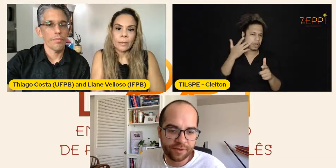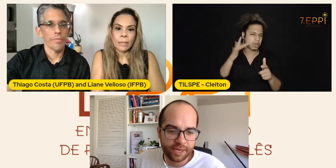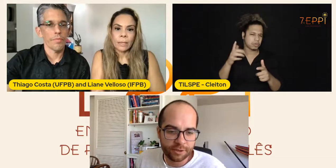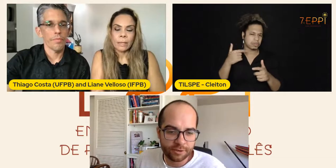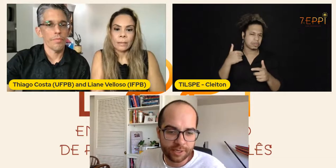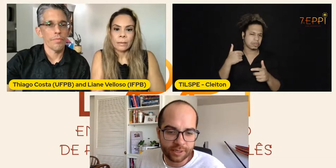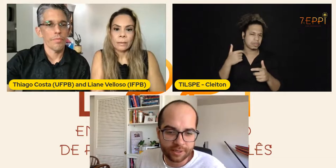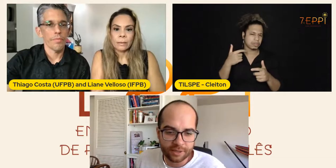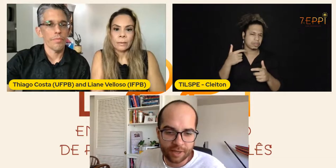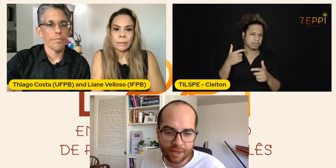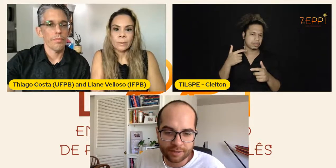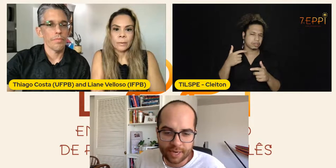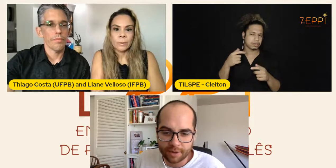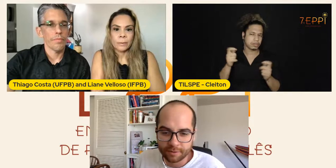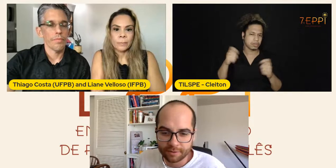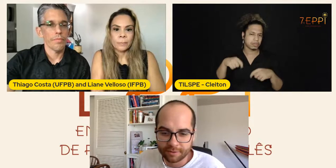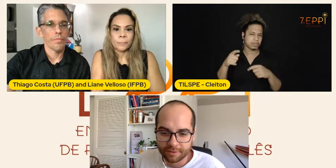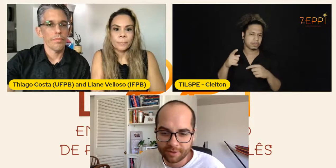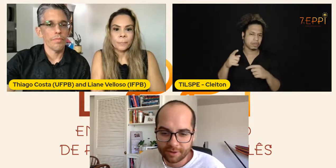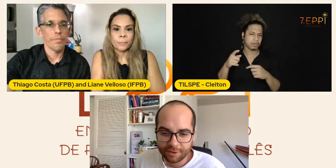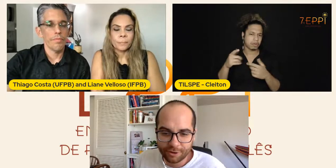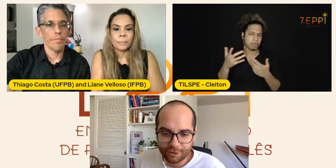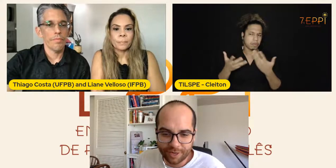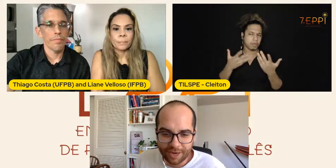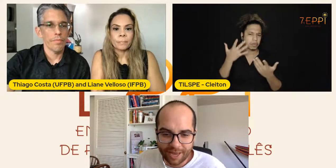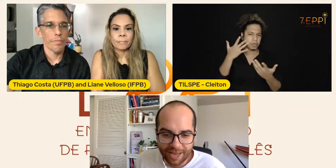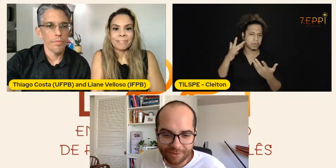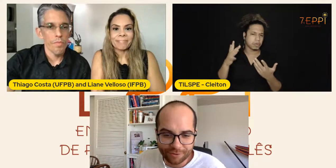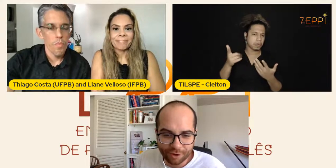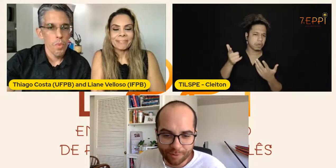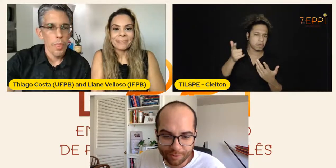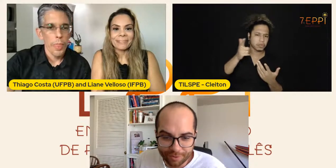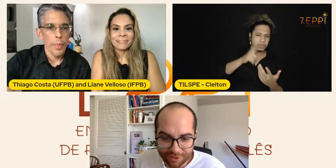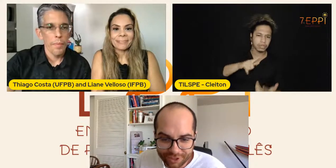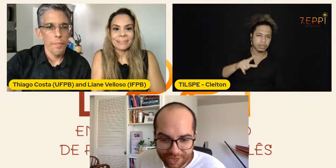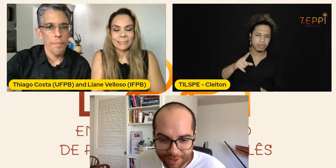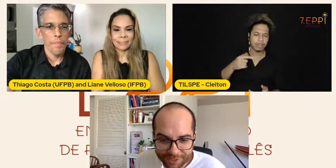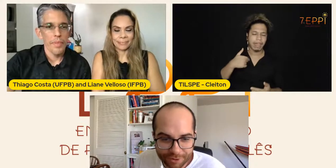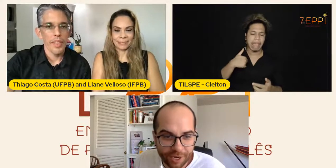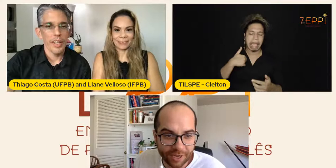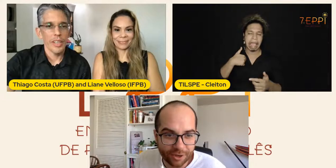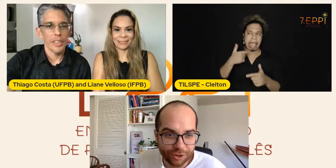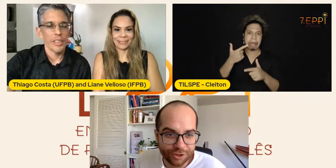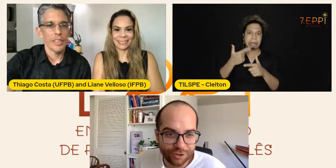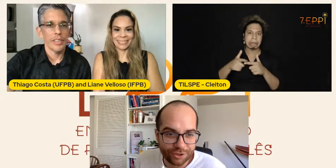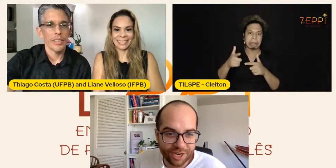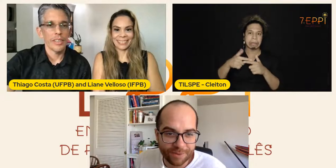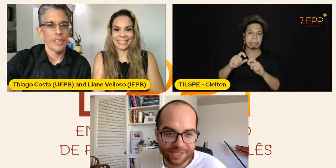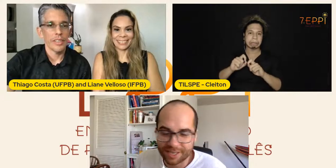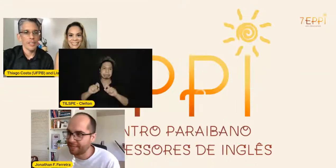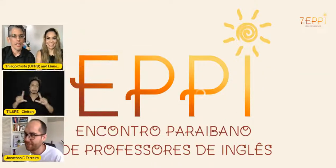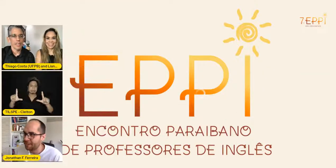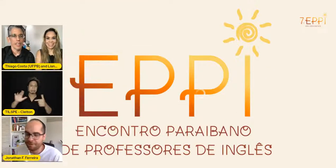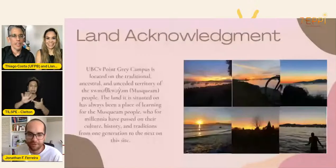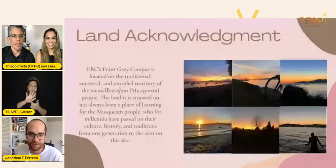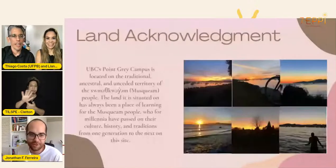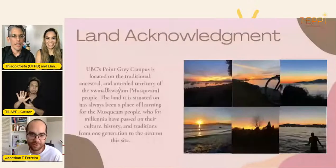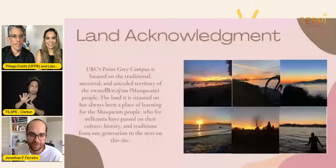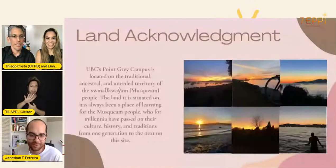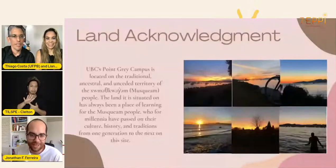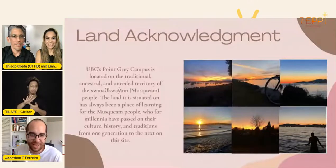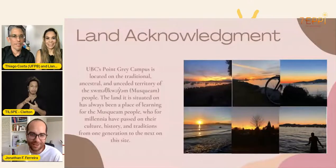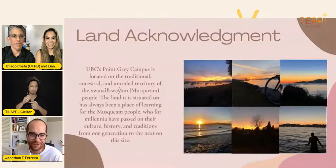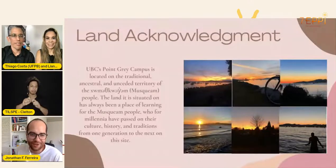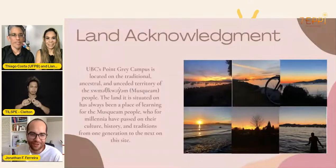let me see if I can do this, Thiago. You know that I have trouble sharing screen. Could you share my slides now?